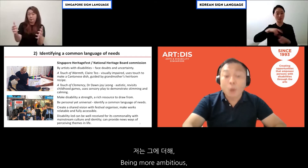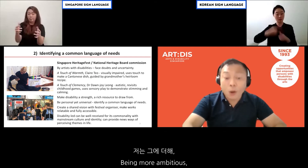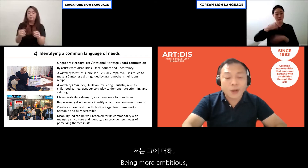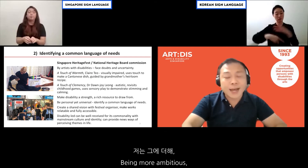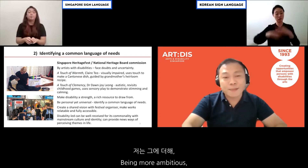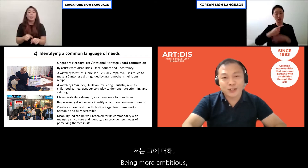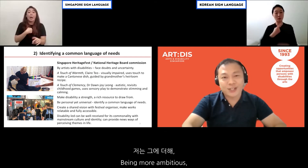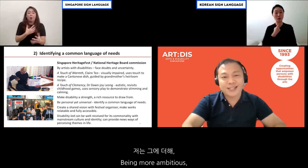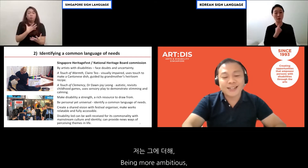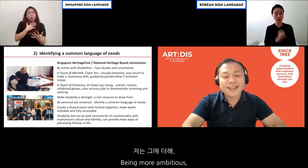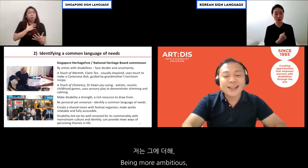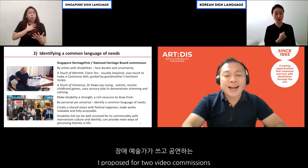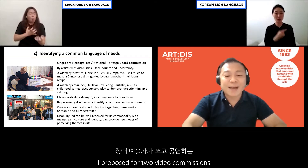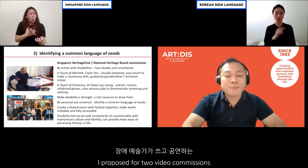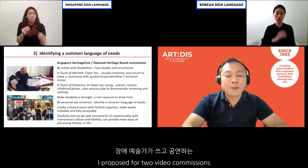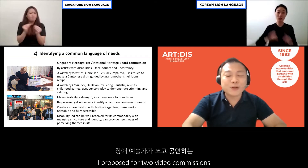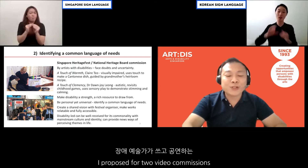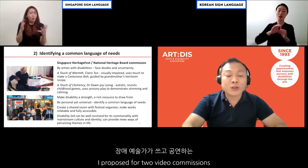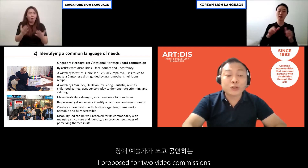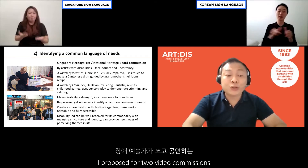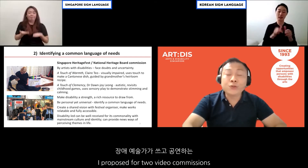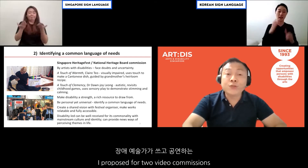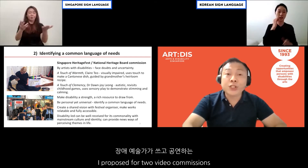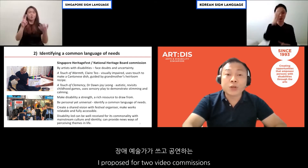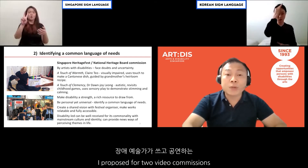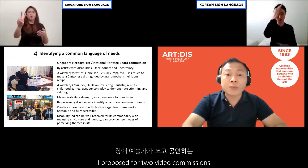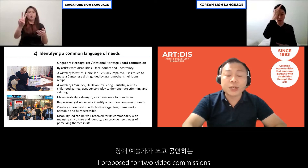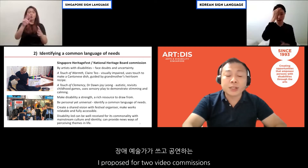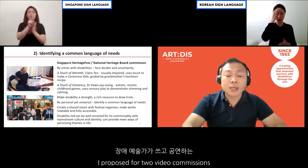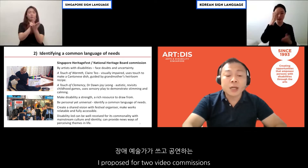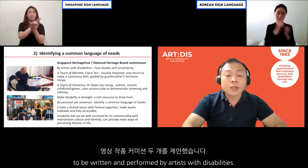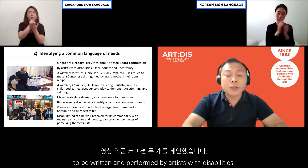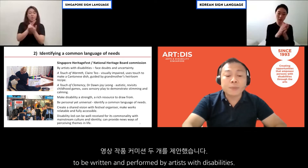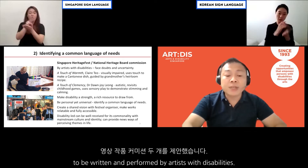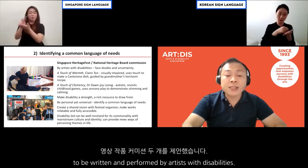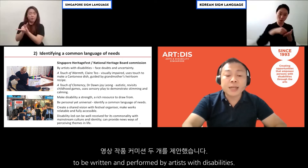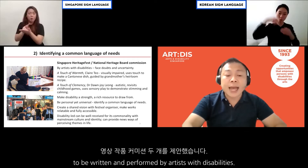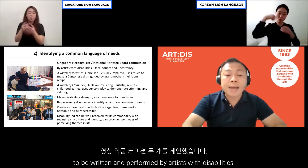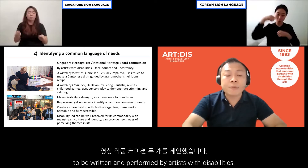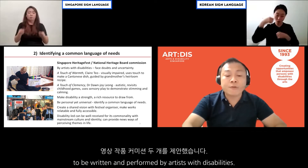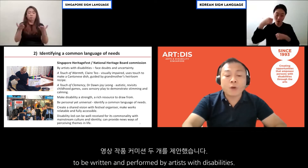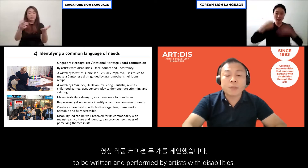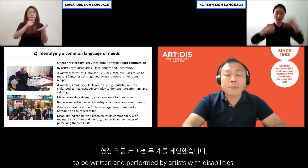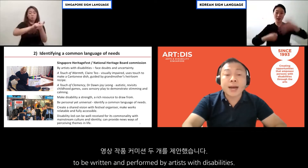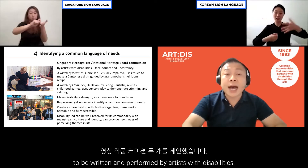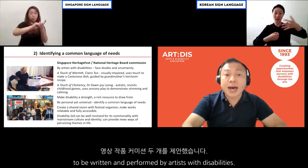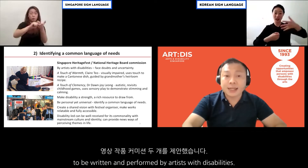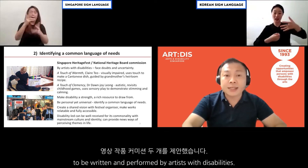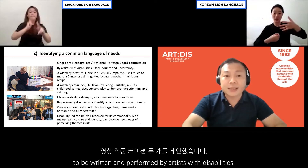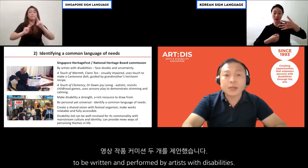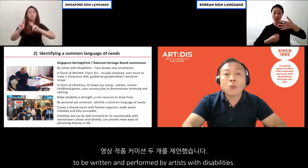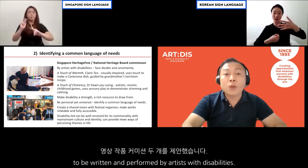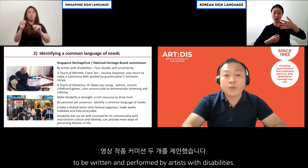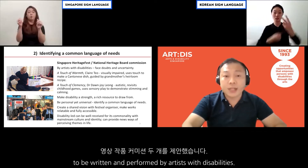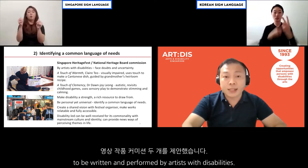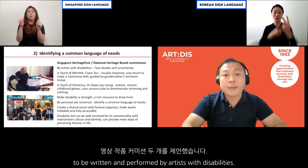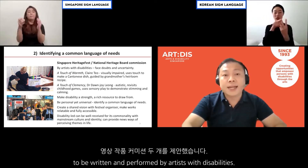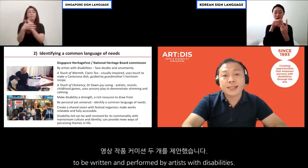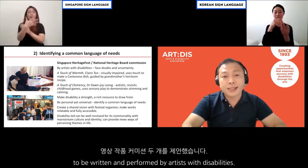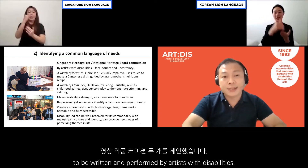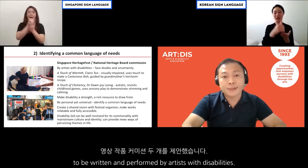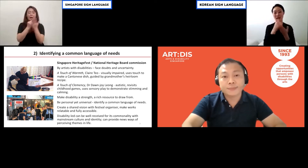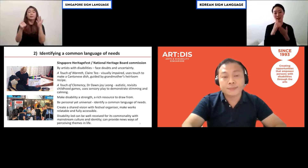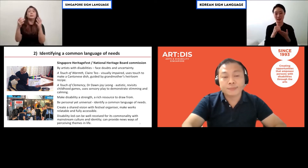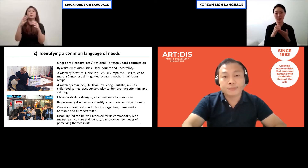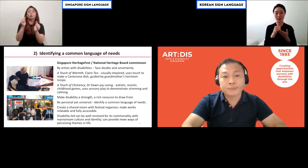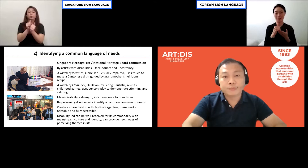Being more ambitious, I proposed for two video commissions to be written and performed by artists with